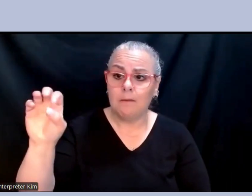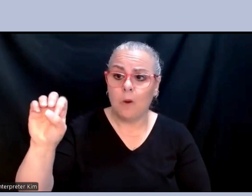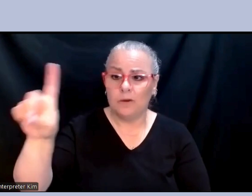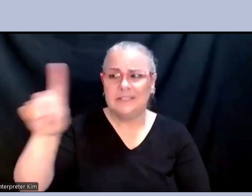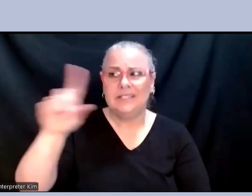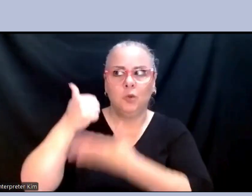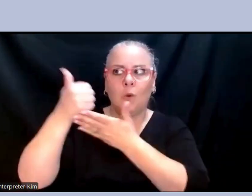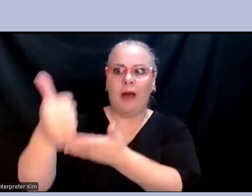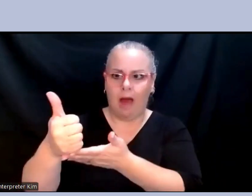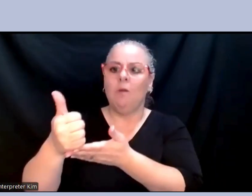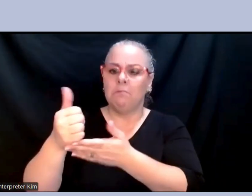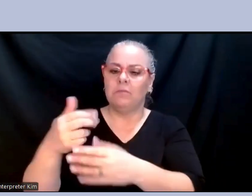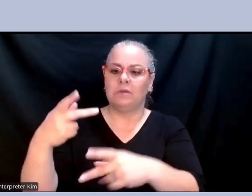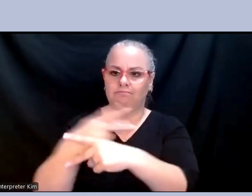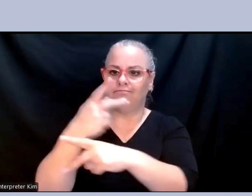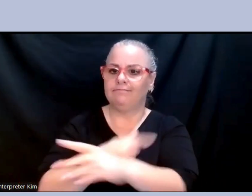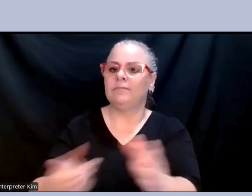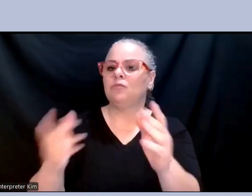accommodation request.